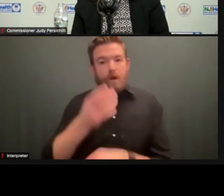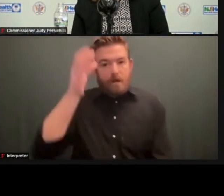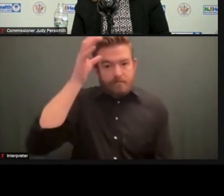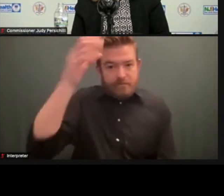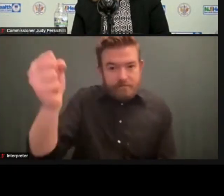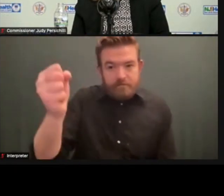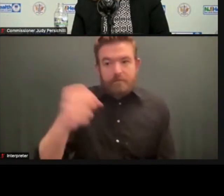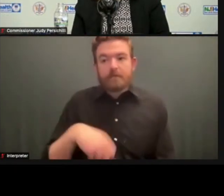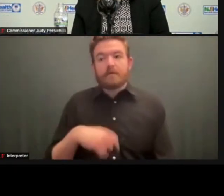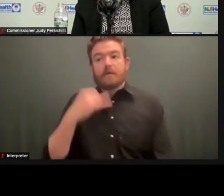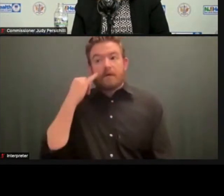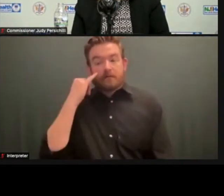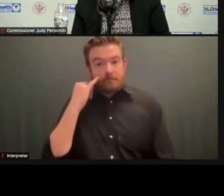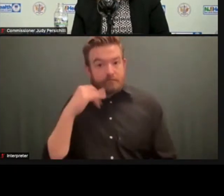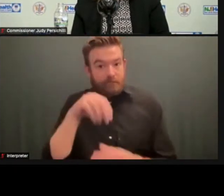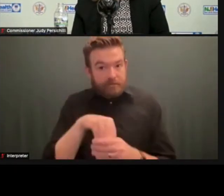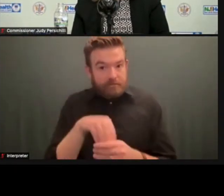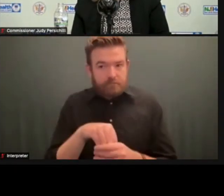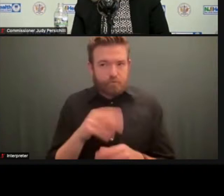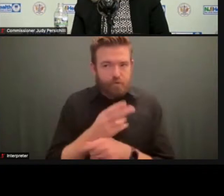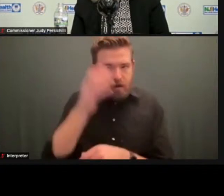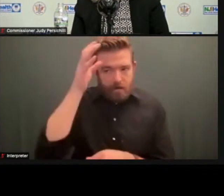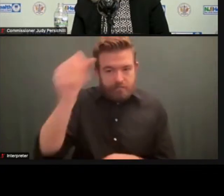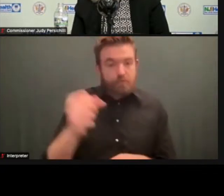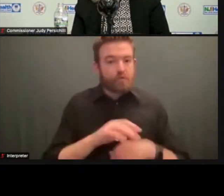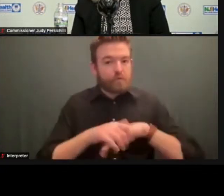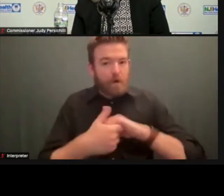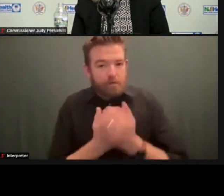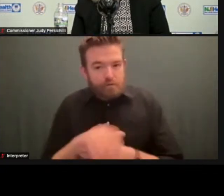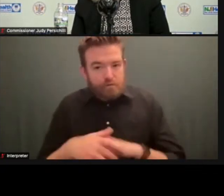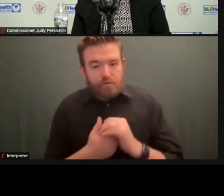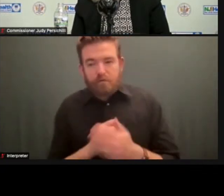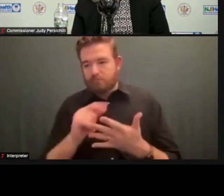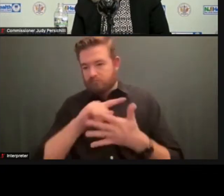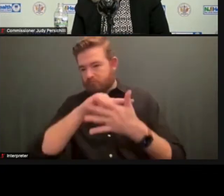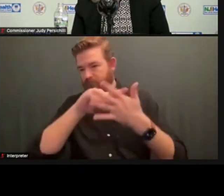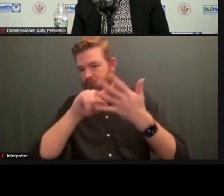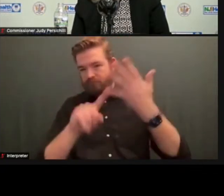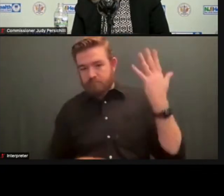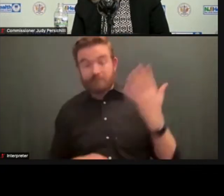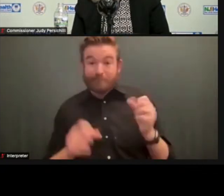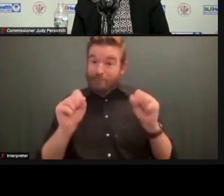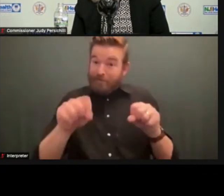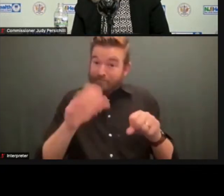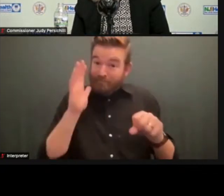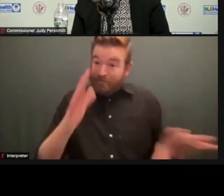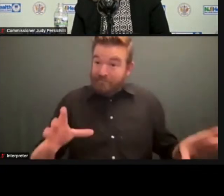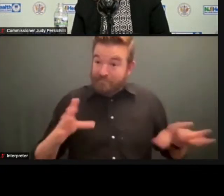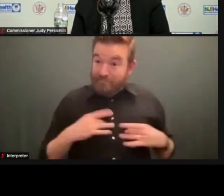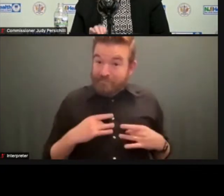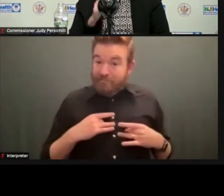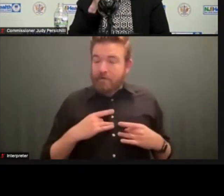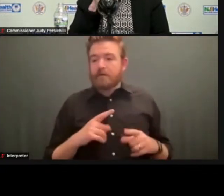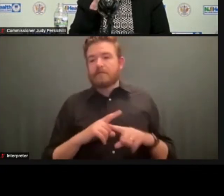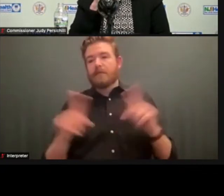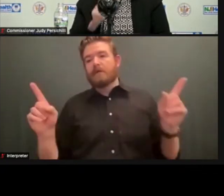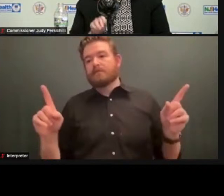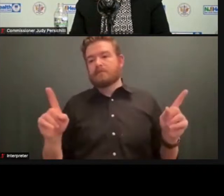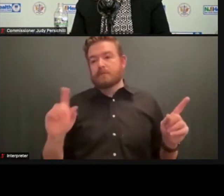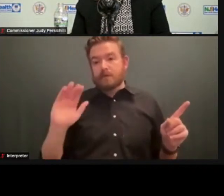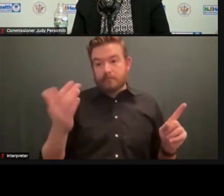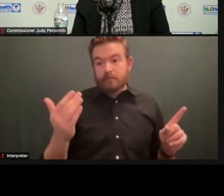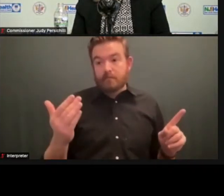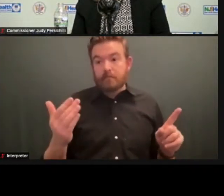say that. You do all of the above. You may get it, but God willing, overwhelmingly, the evidence says you're not going to the hospital or you're